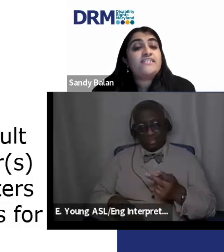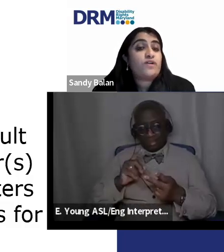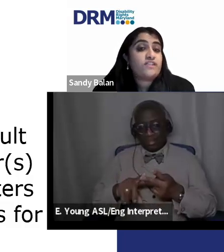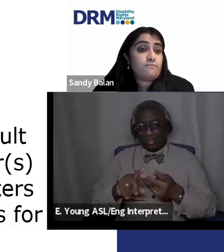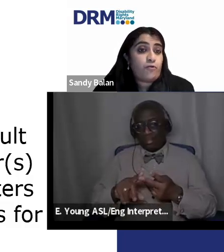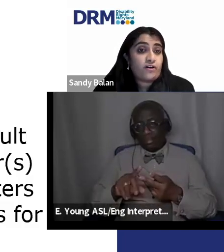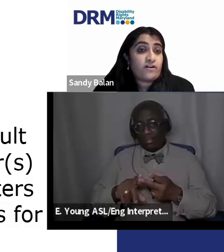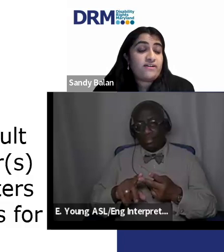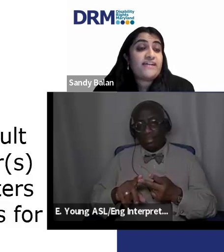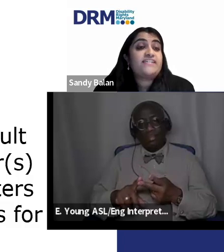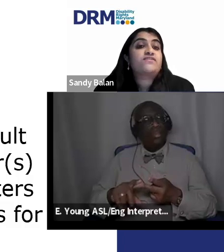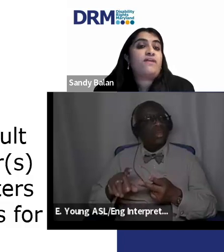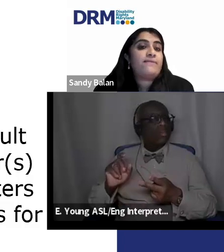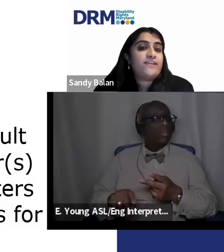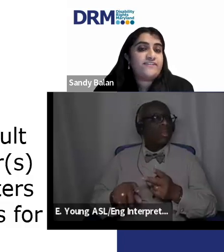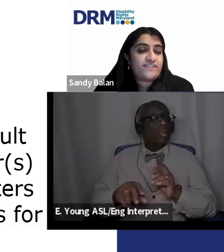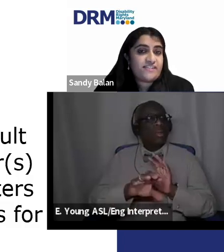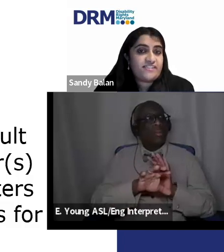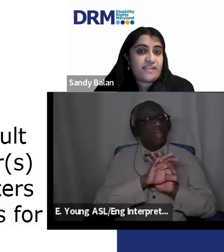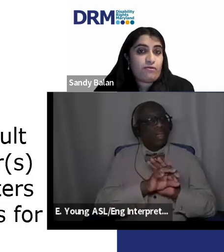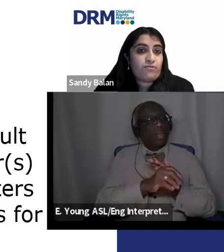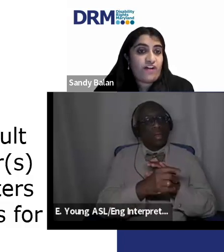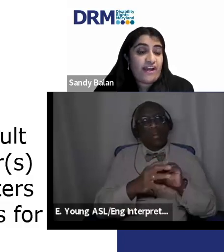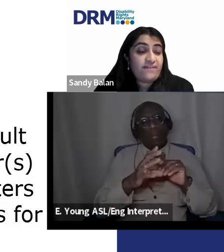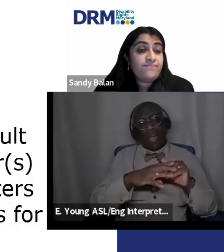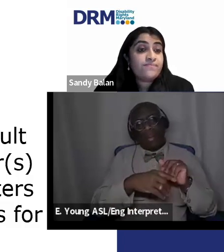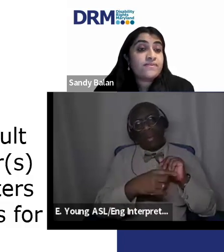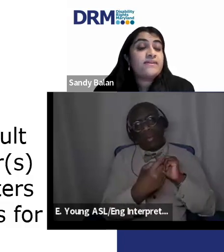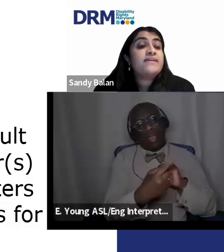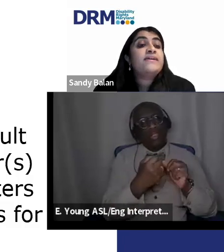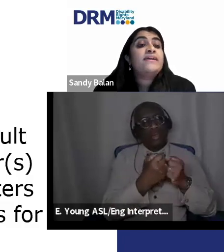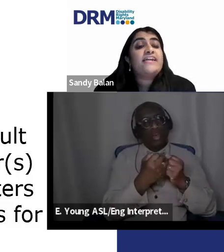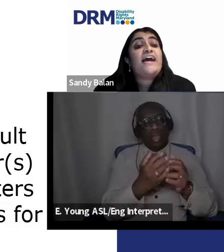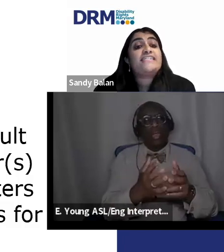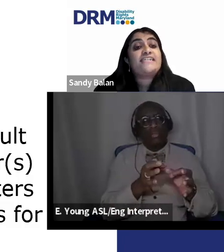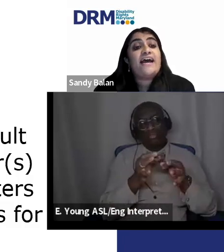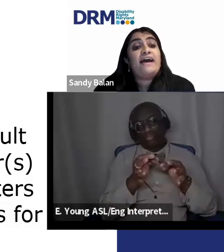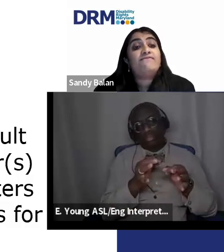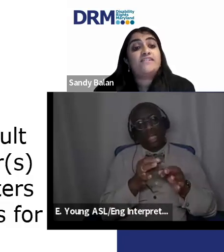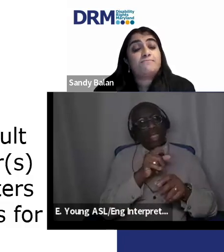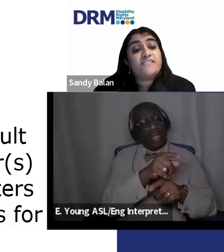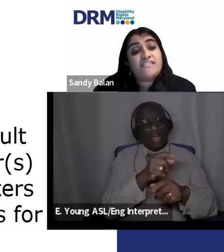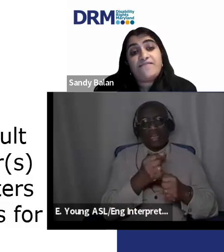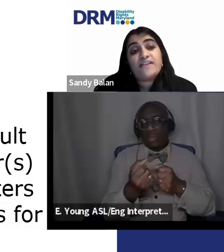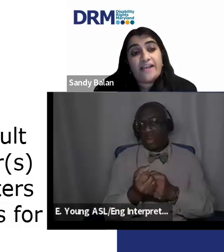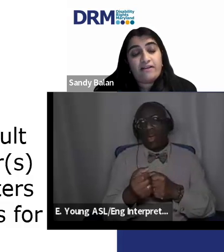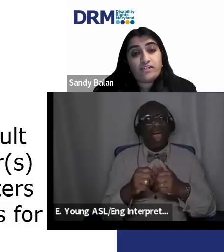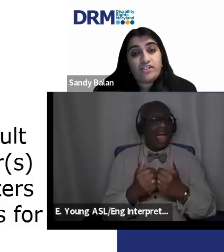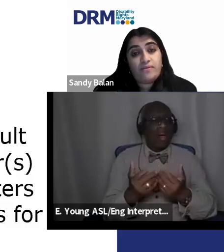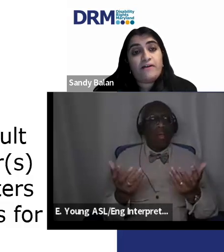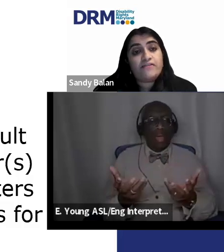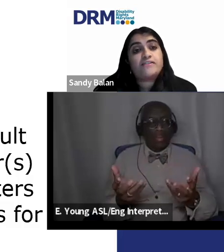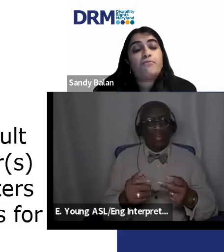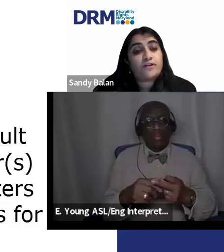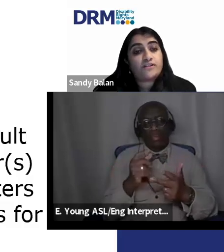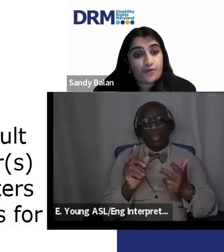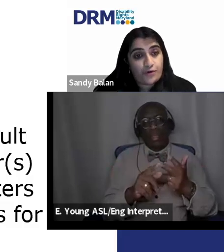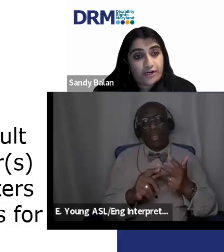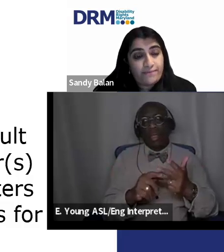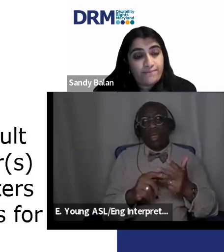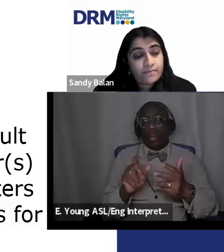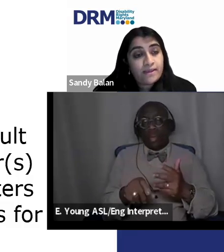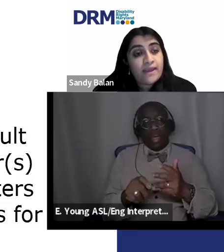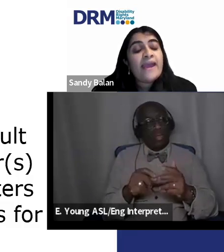name at least one supporter and describe the assistance they will provide. It has to have specific language about the